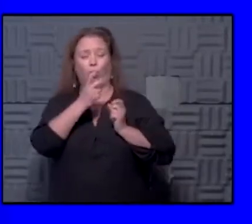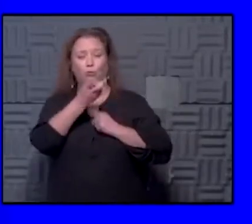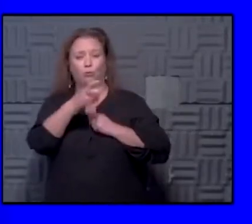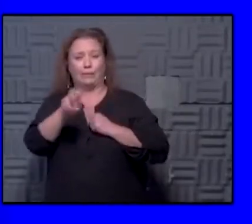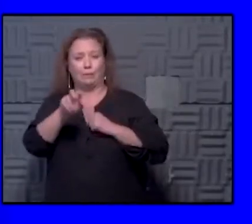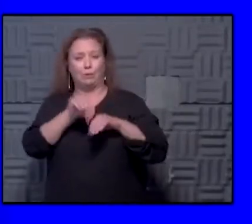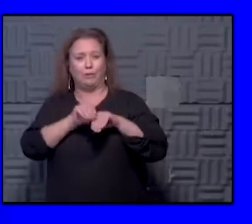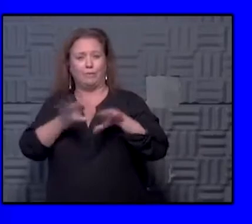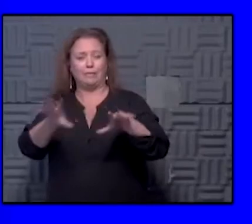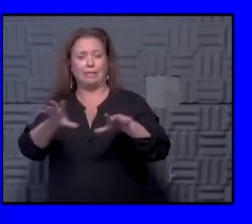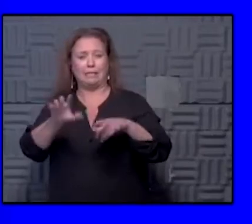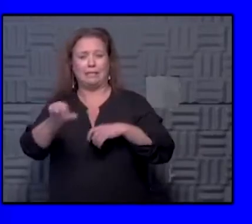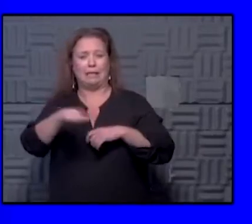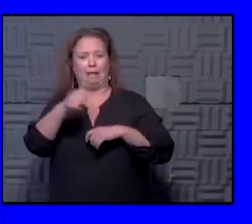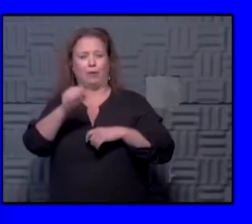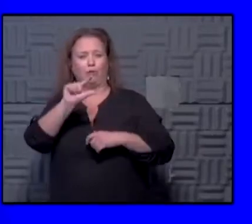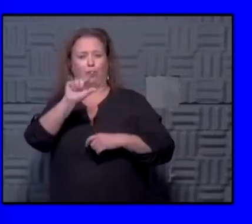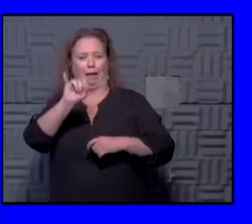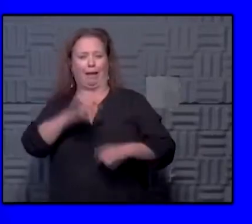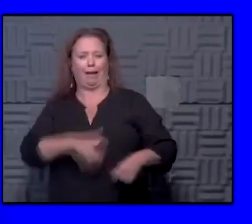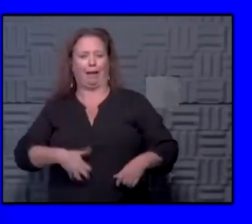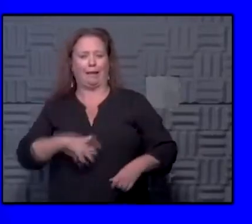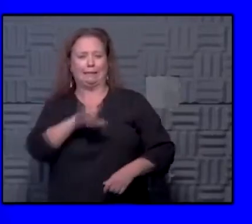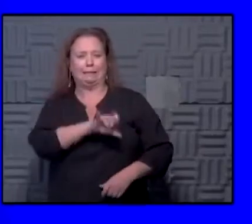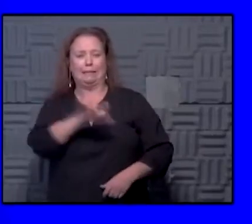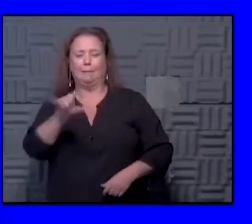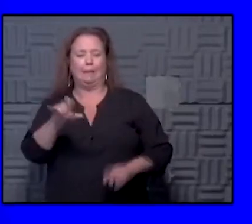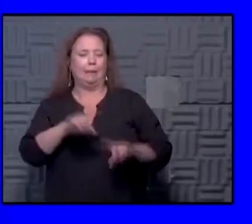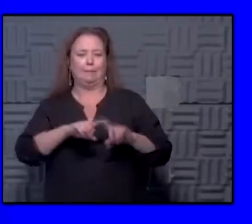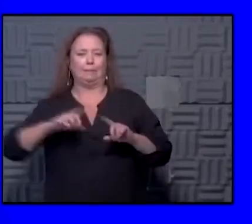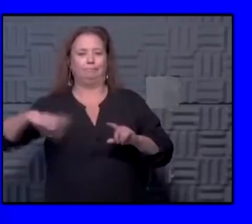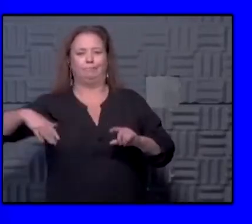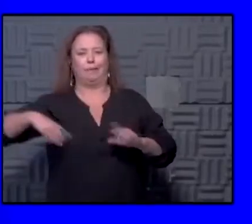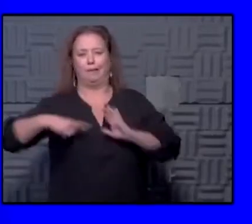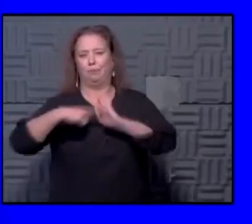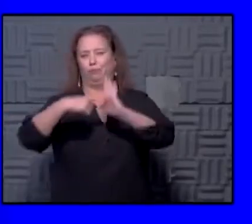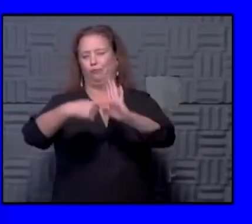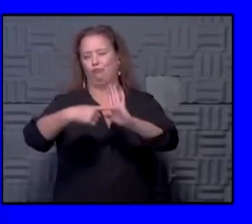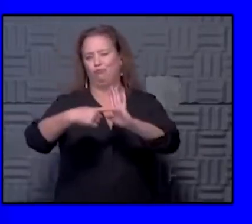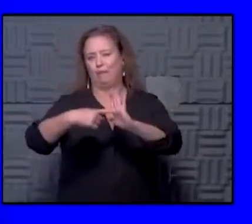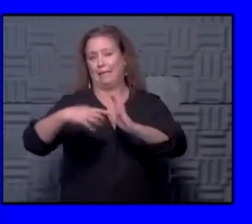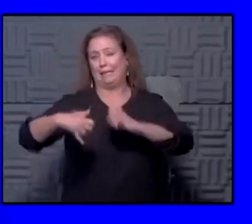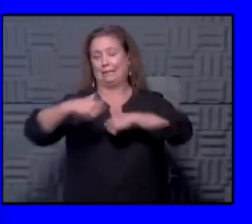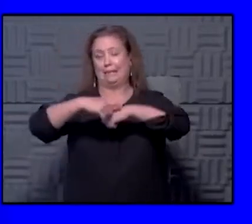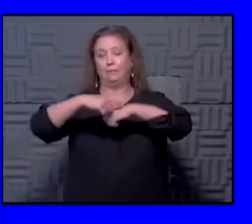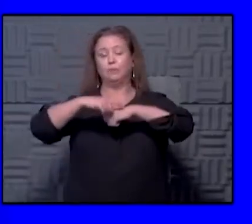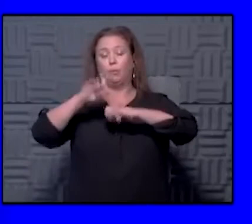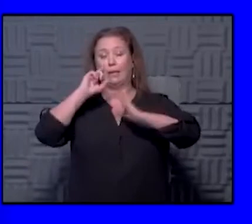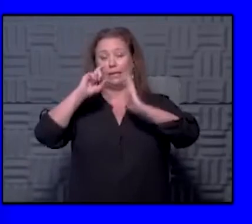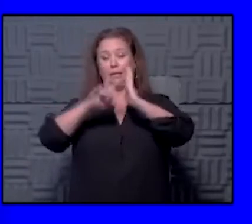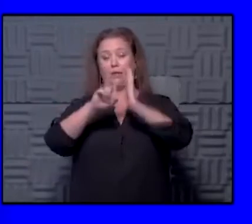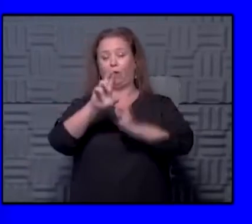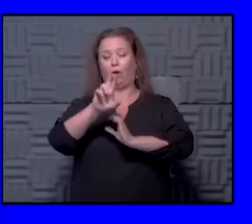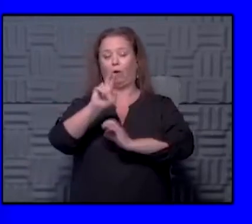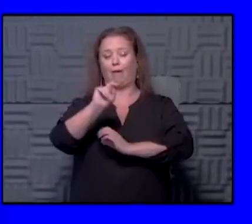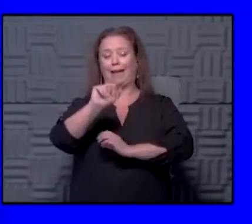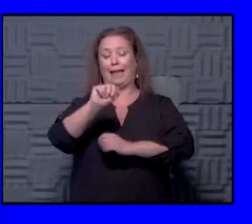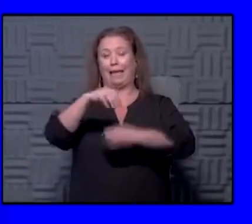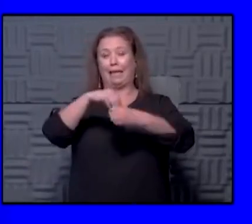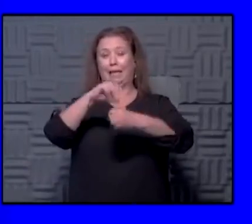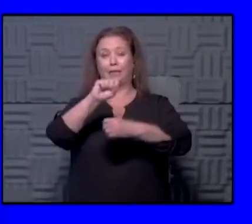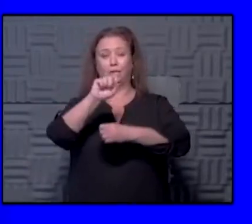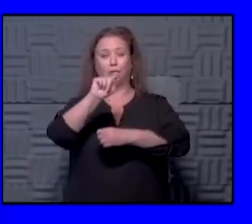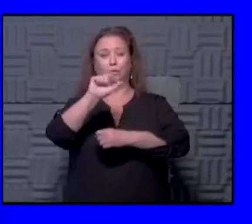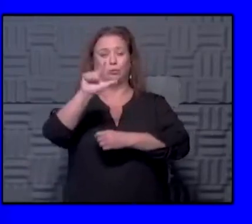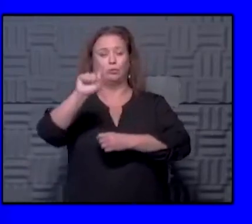transmission of the disease, such as other GI illnesses? But really that has not been shown at this point in time. So we can detect the RNA in stools. We haven't